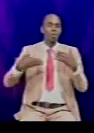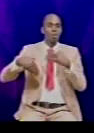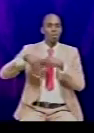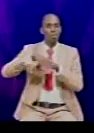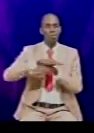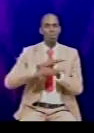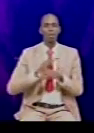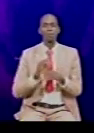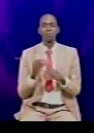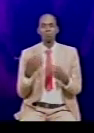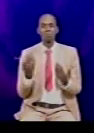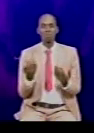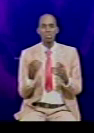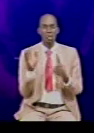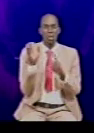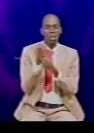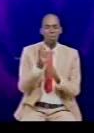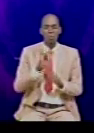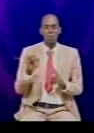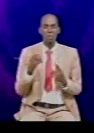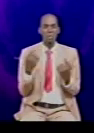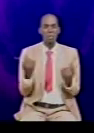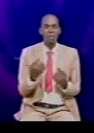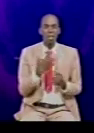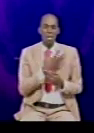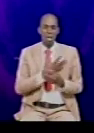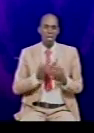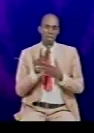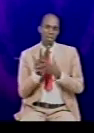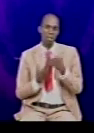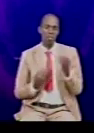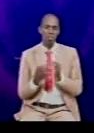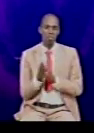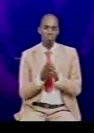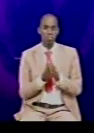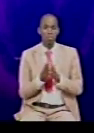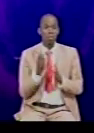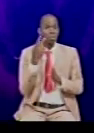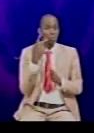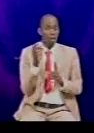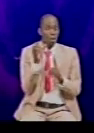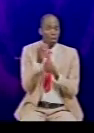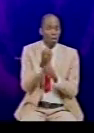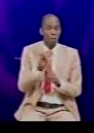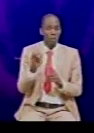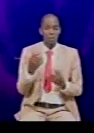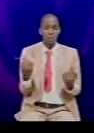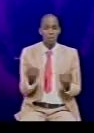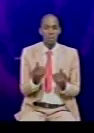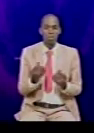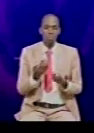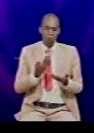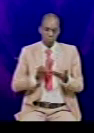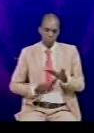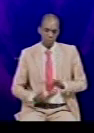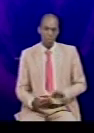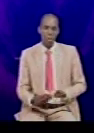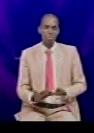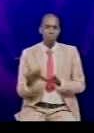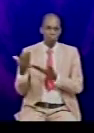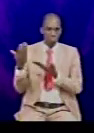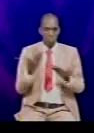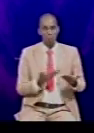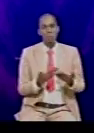and lukewarmness. Actually, besetting sins gives birth to lukewarmness.